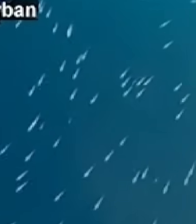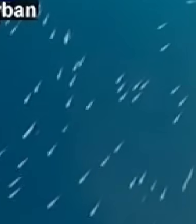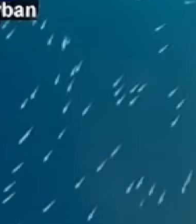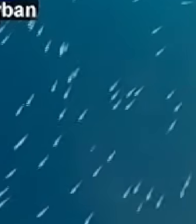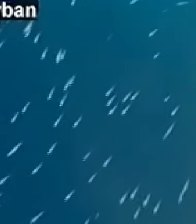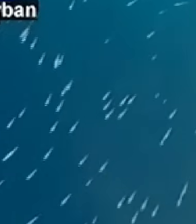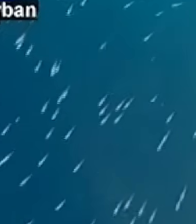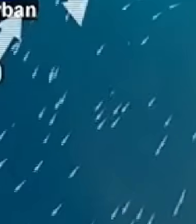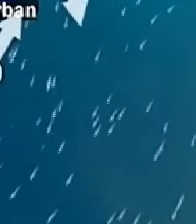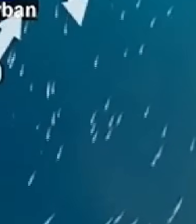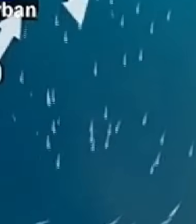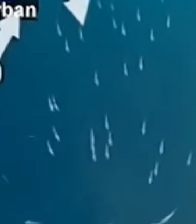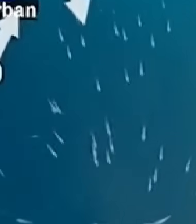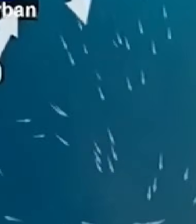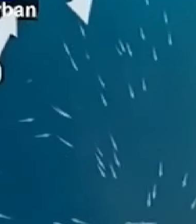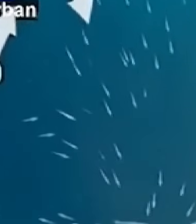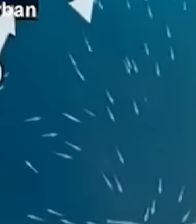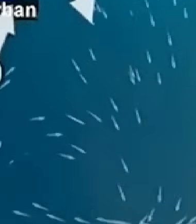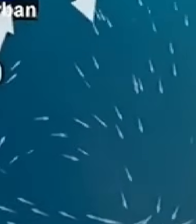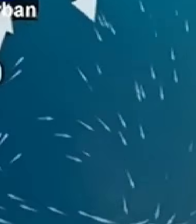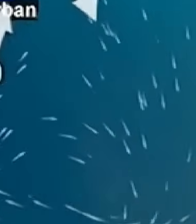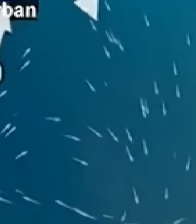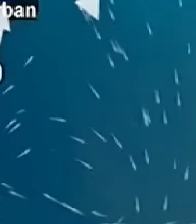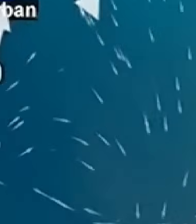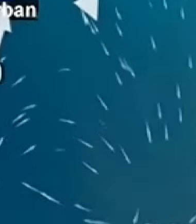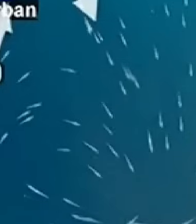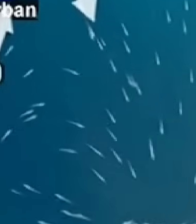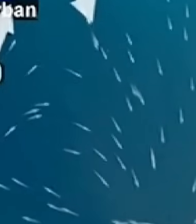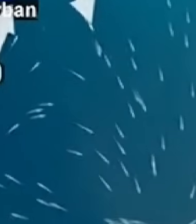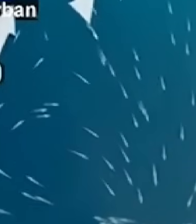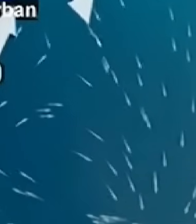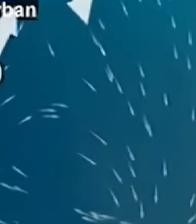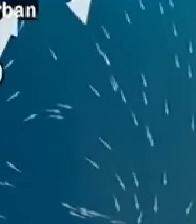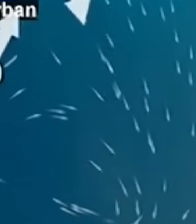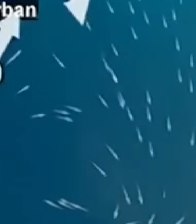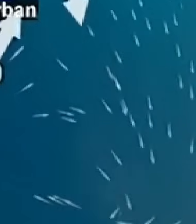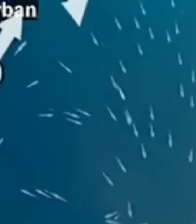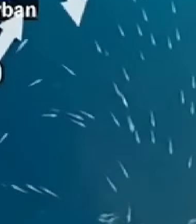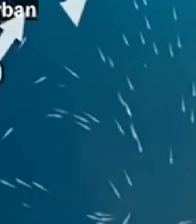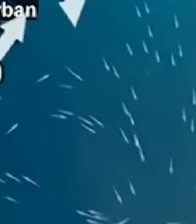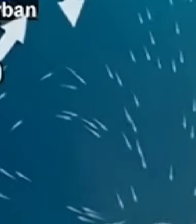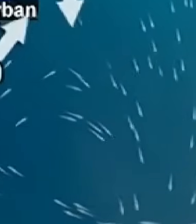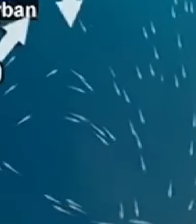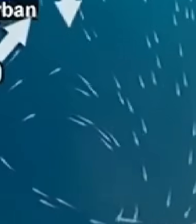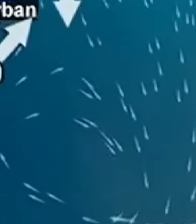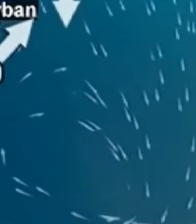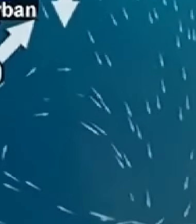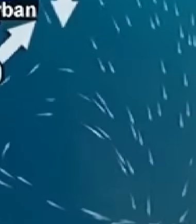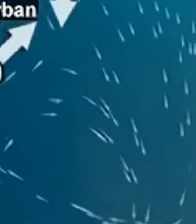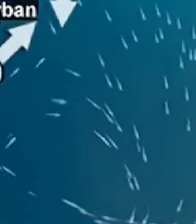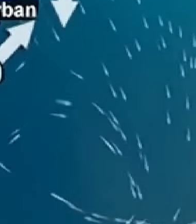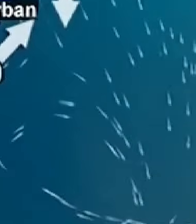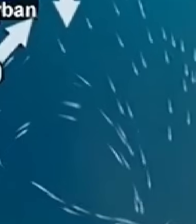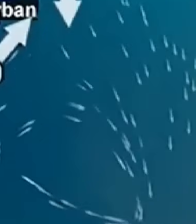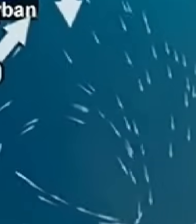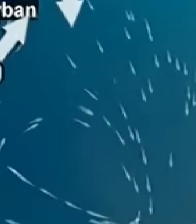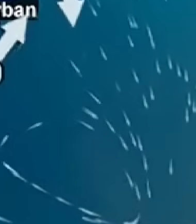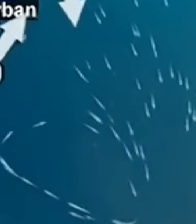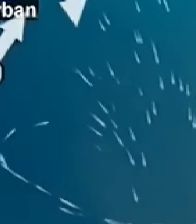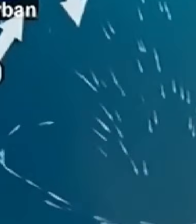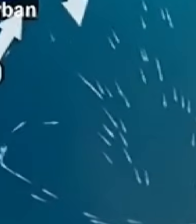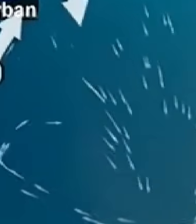o banala fela moya sa enkae ha se shebile hona hore ka ka bophirima ka ka botshabela pula tse matla tlane tsa di gore tlane di hanelo ka ronyele